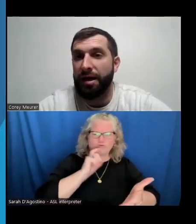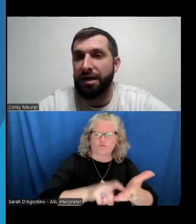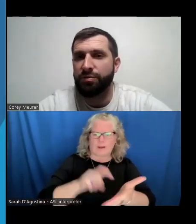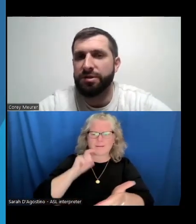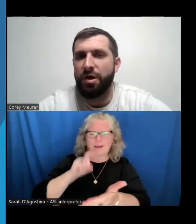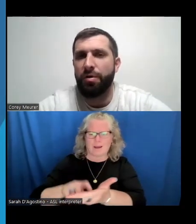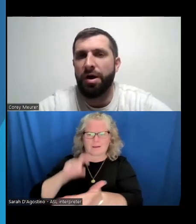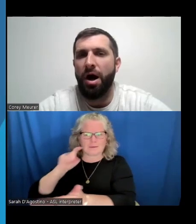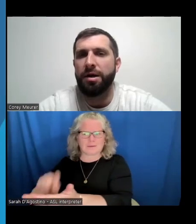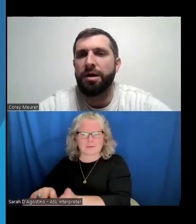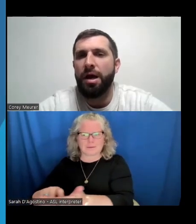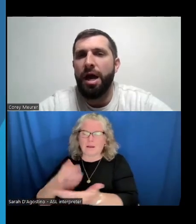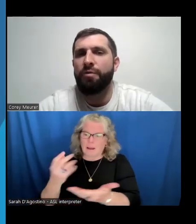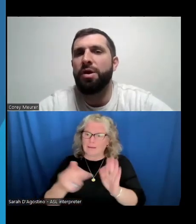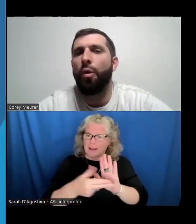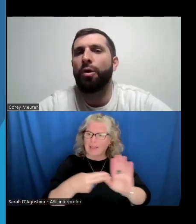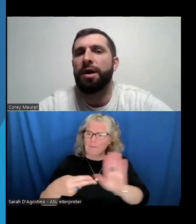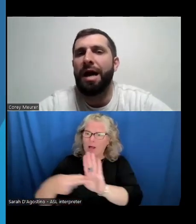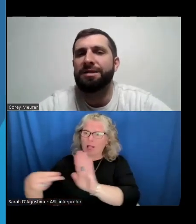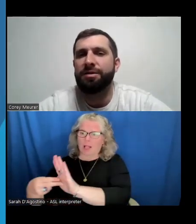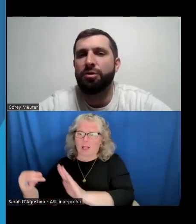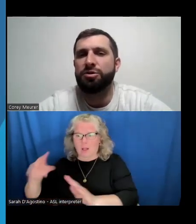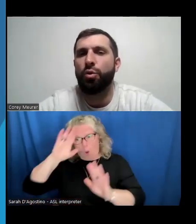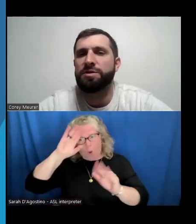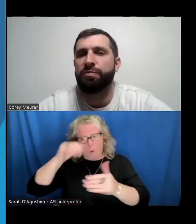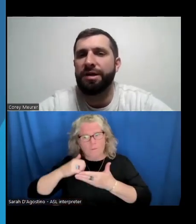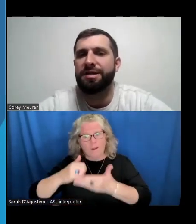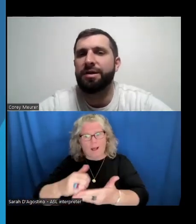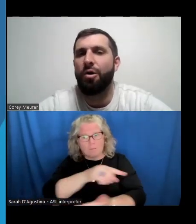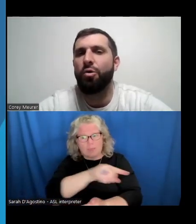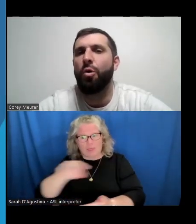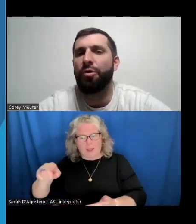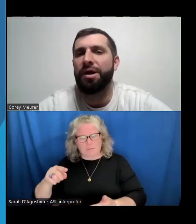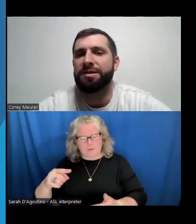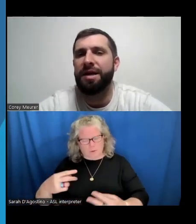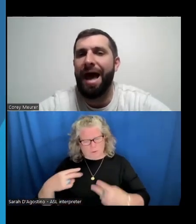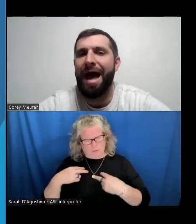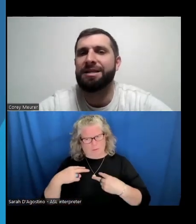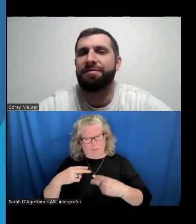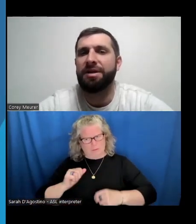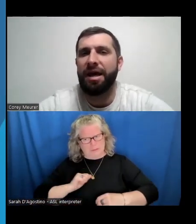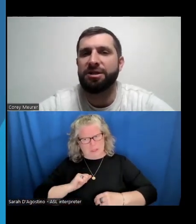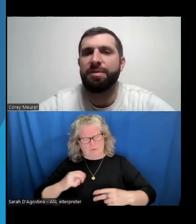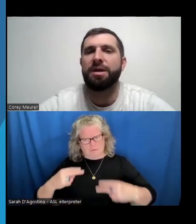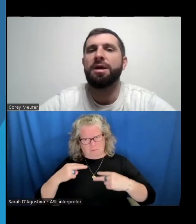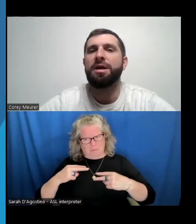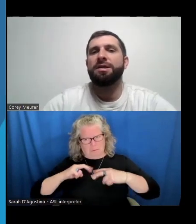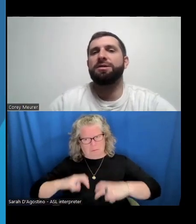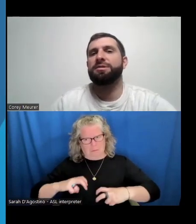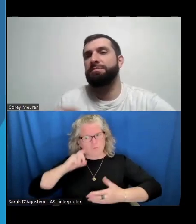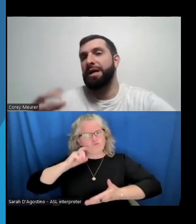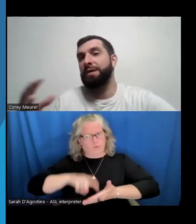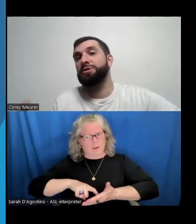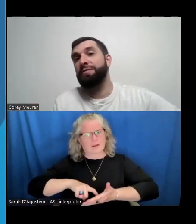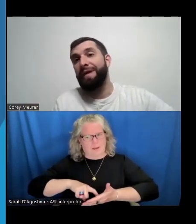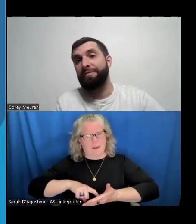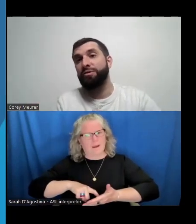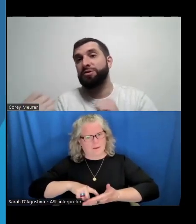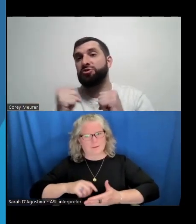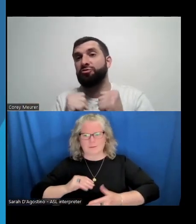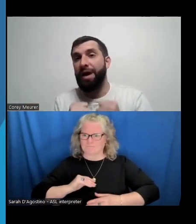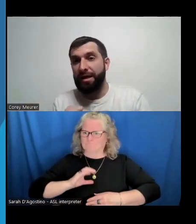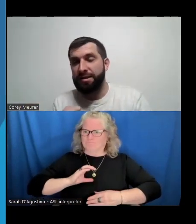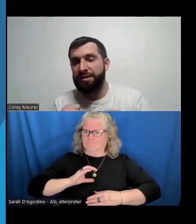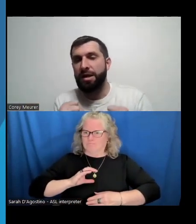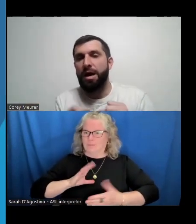them recognize what's going on and reorganizing those towards present goal-oriented active engagement. So sometimes